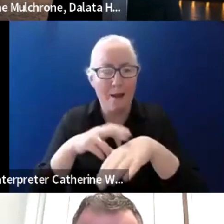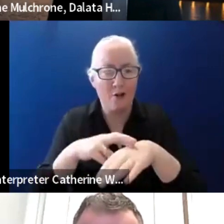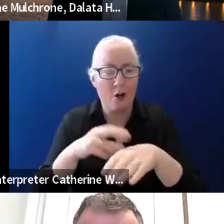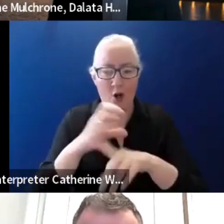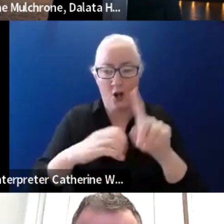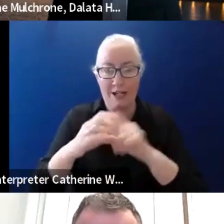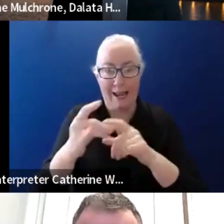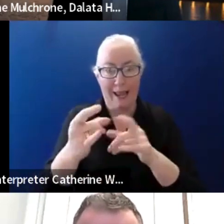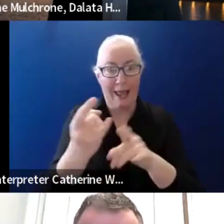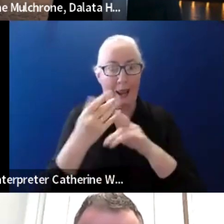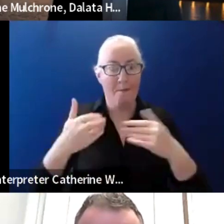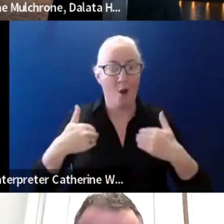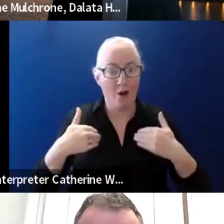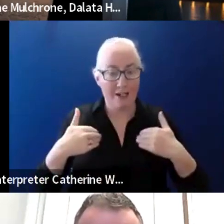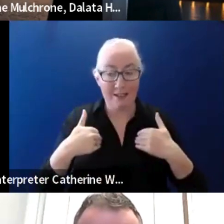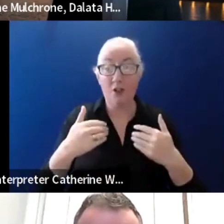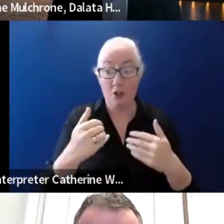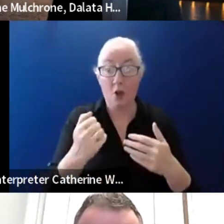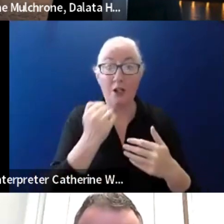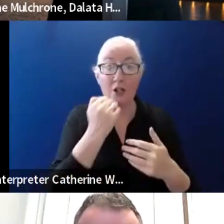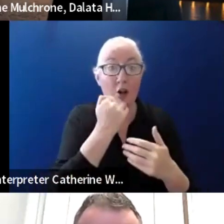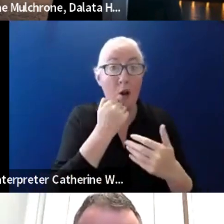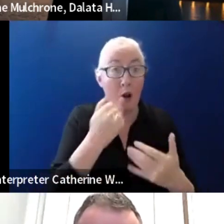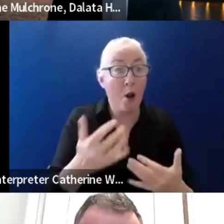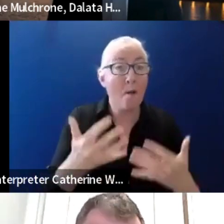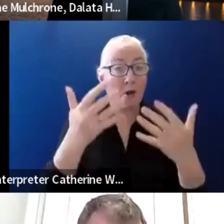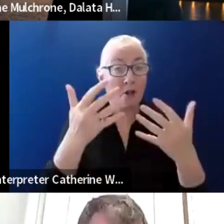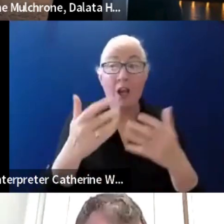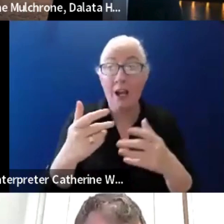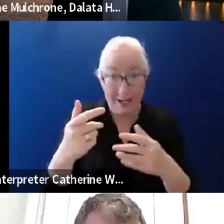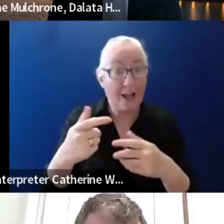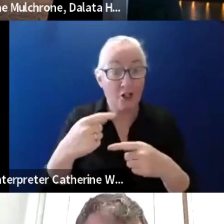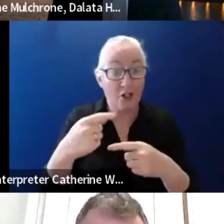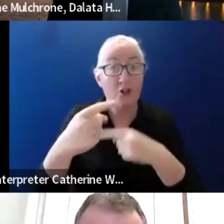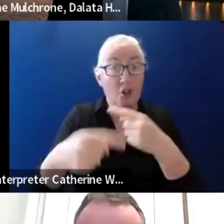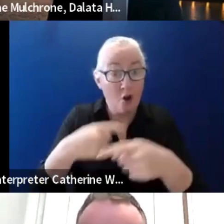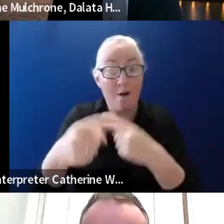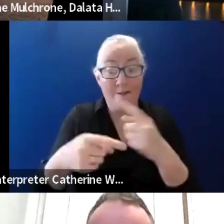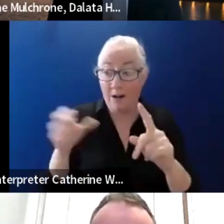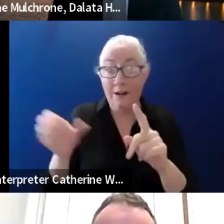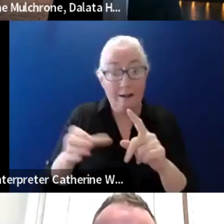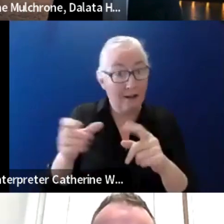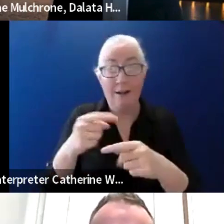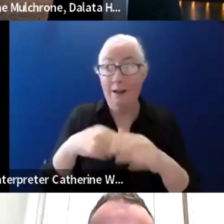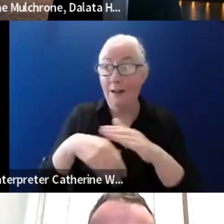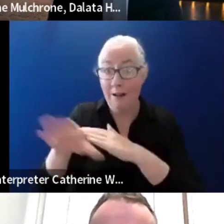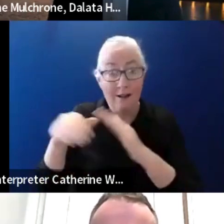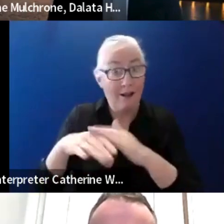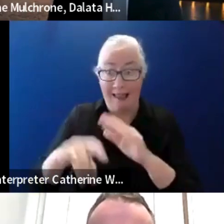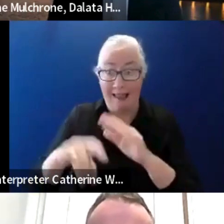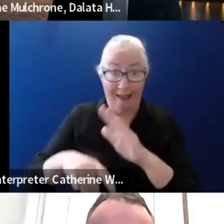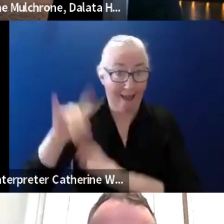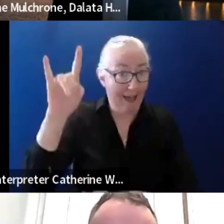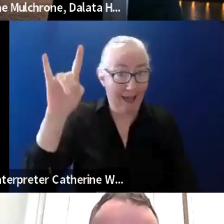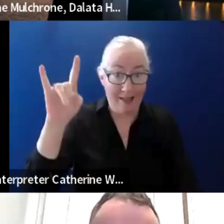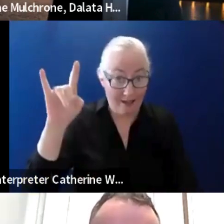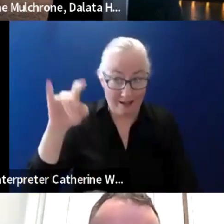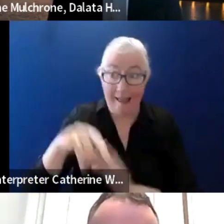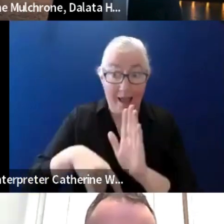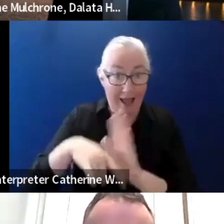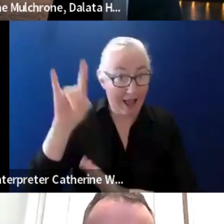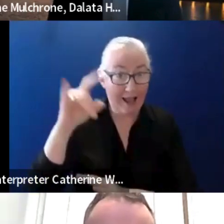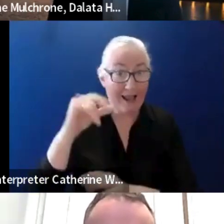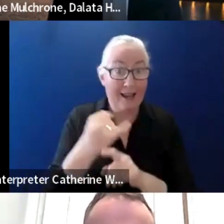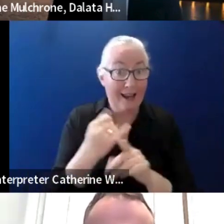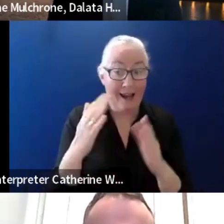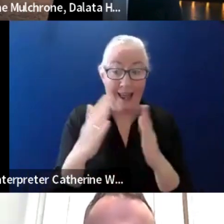us. And statistically, you know, our turnover was 51%. Which is extremely high, and it is high in